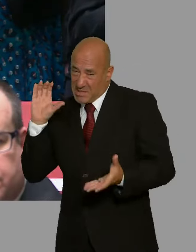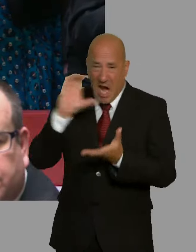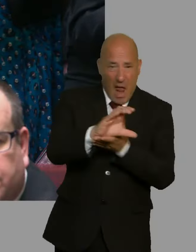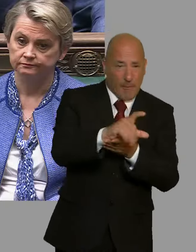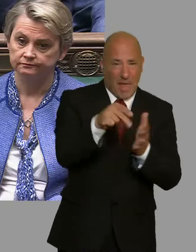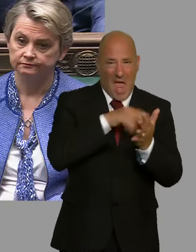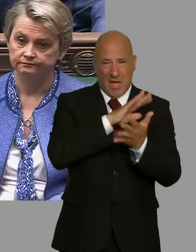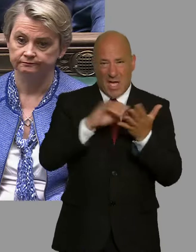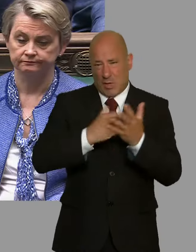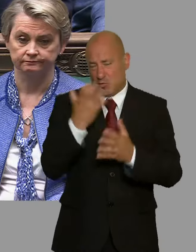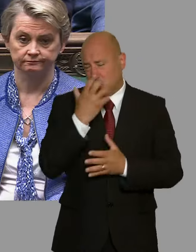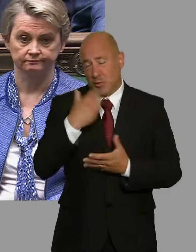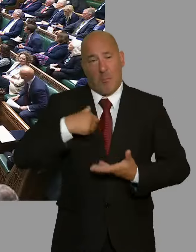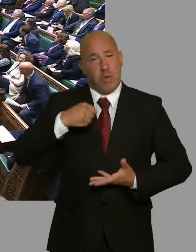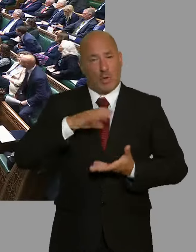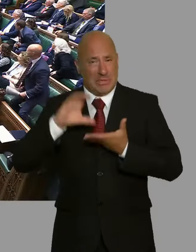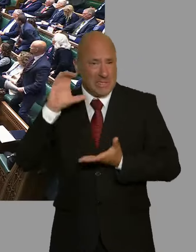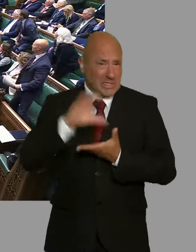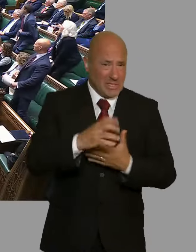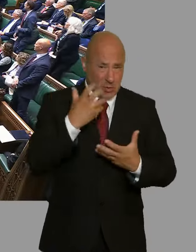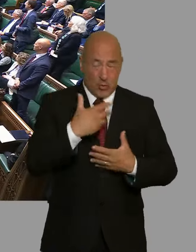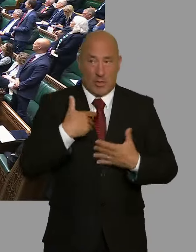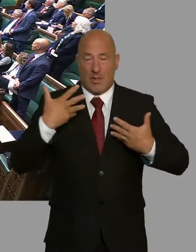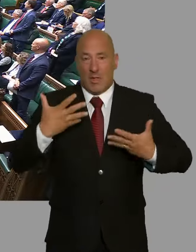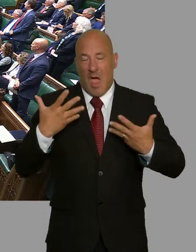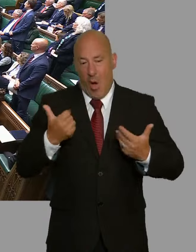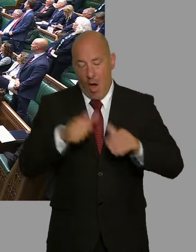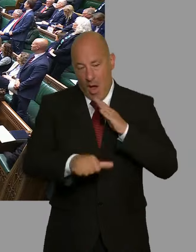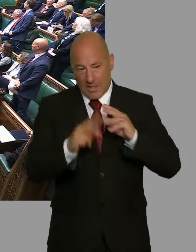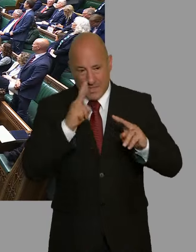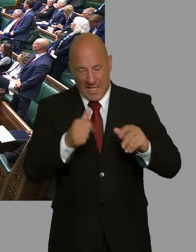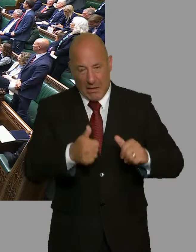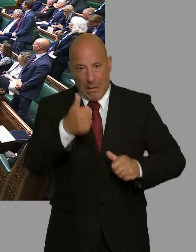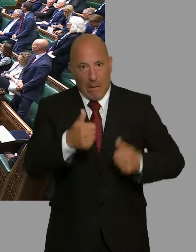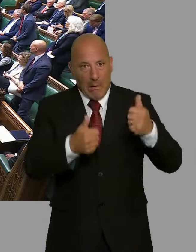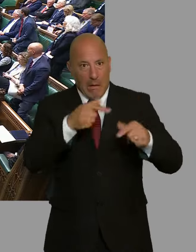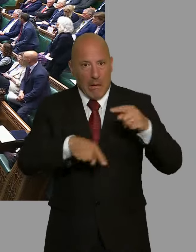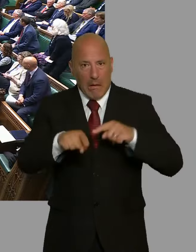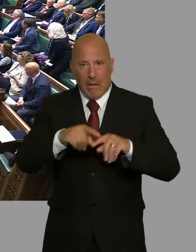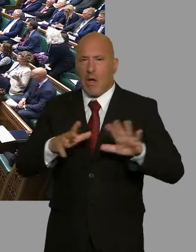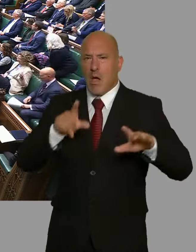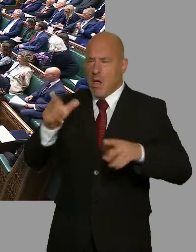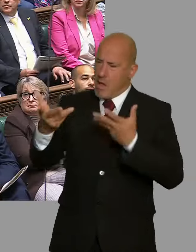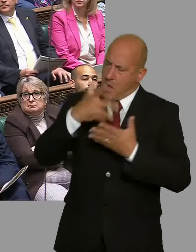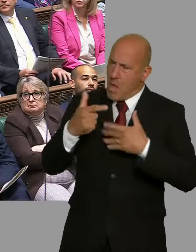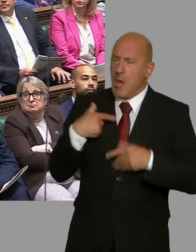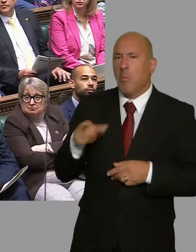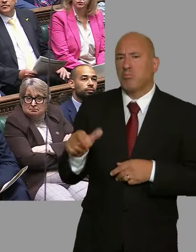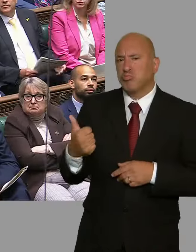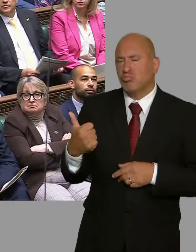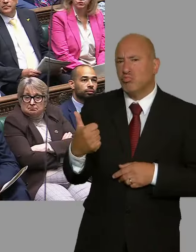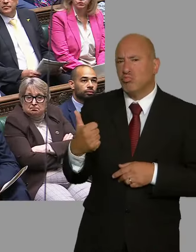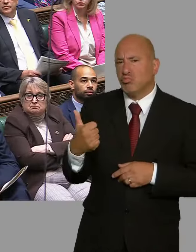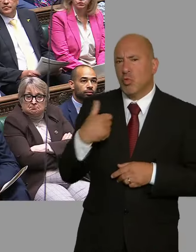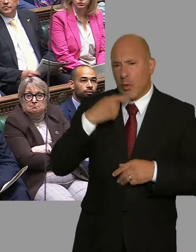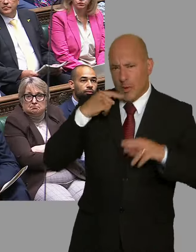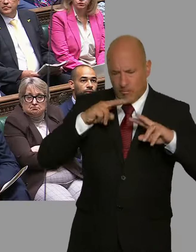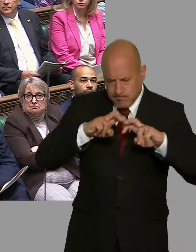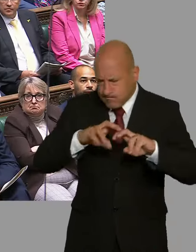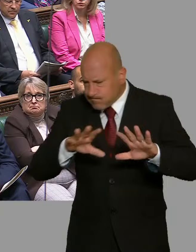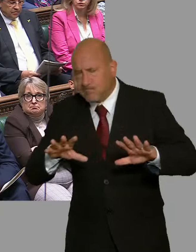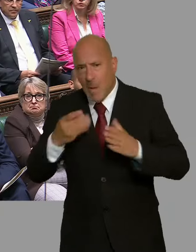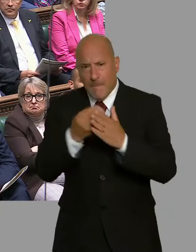in the most efficient way. We're a Hobbs. Thank you, Mr. Speaker. A month ago, I was denied entry into Hong Kong on a private